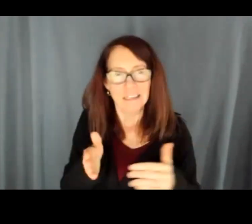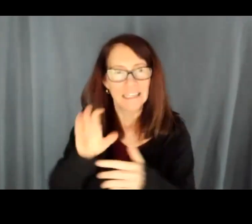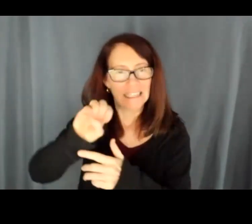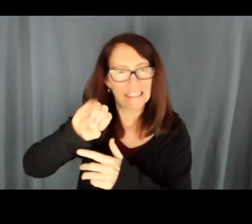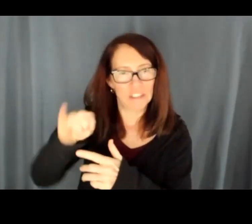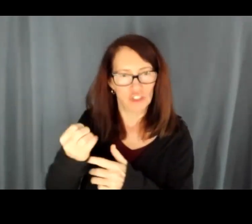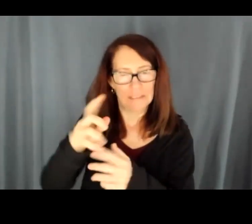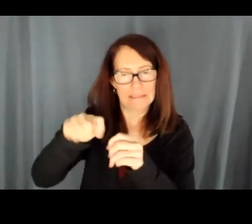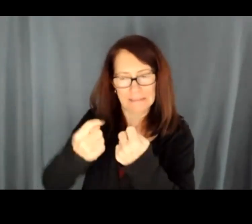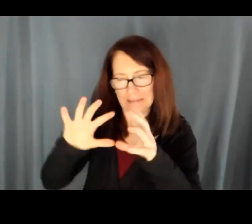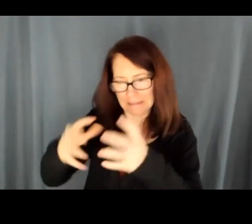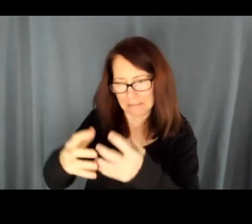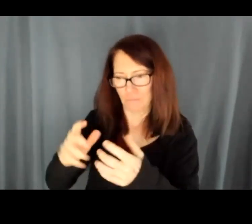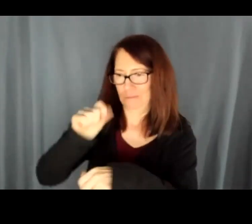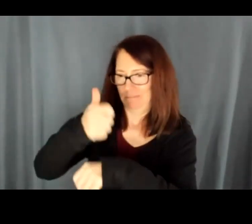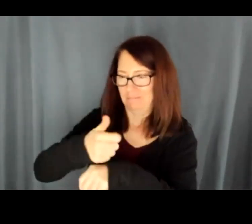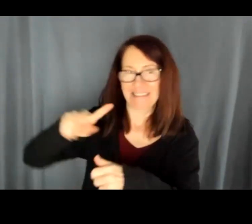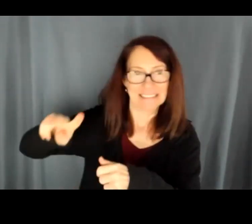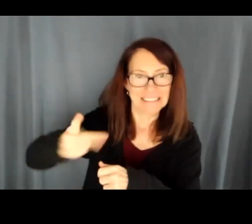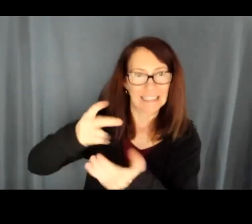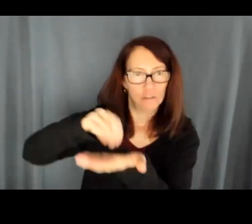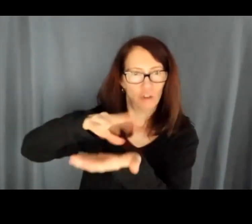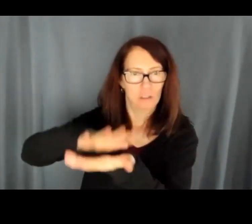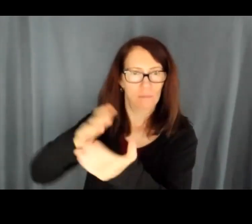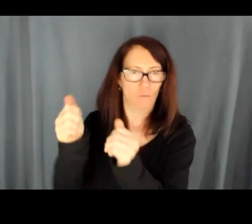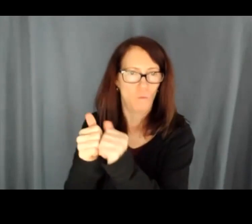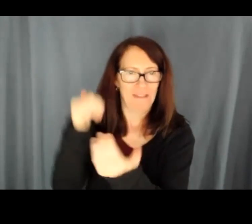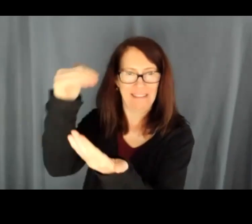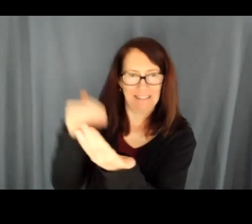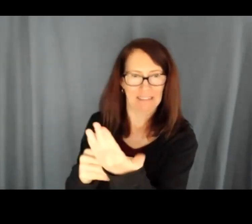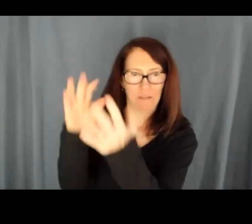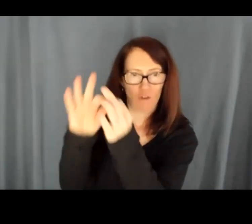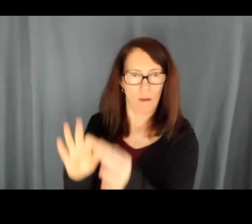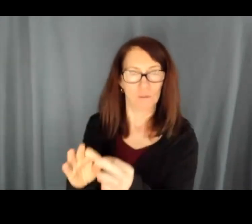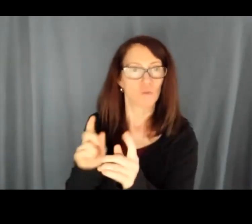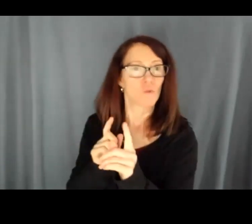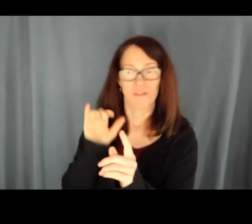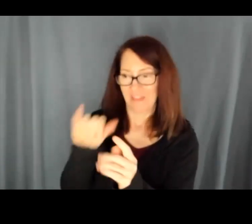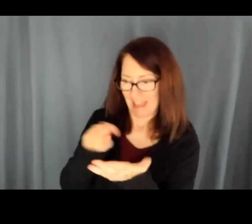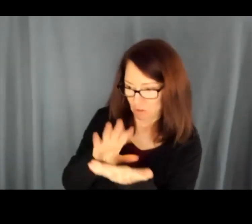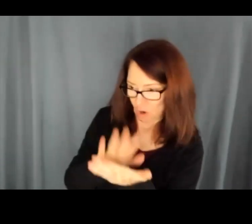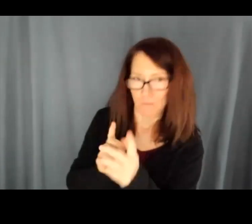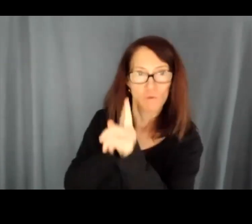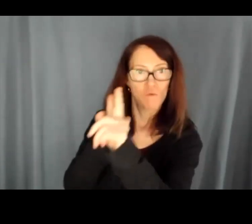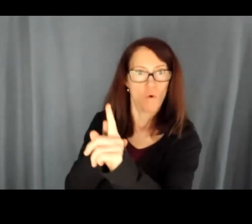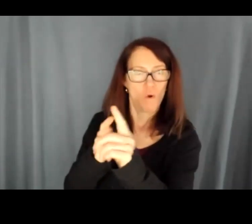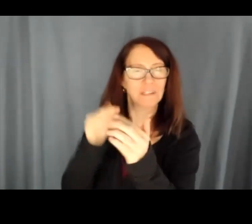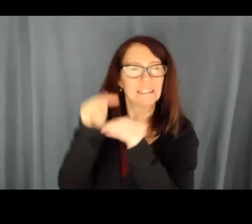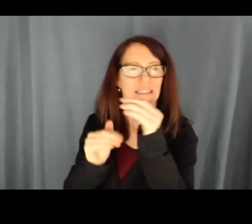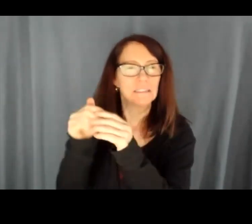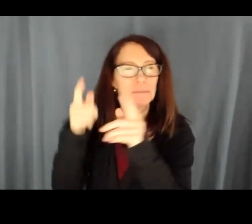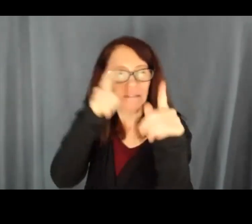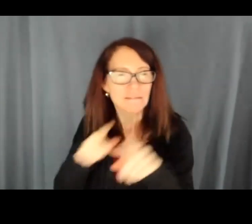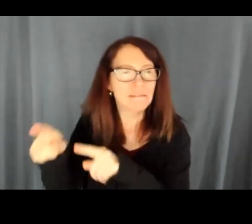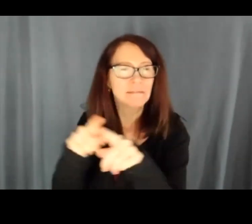a list of comments. And the goal for that second document would be to build a consensus around what's